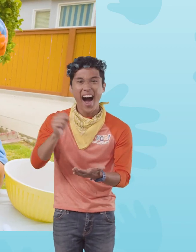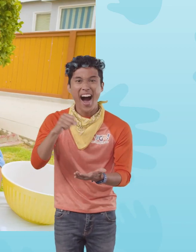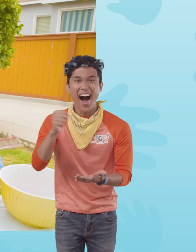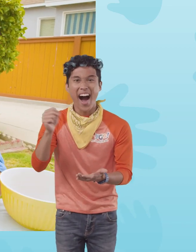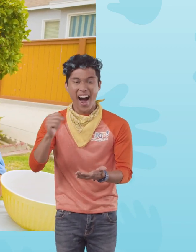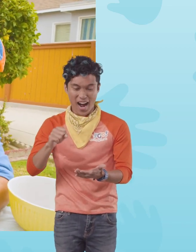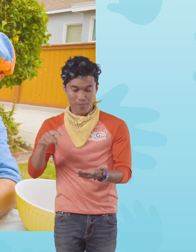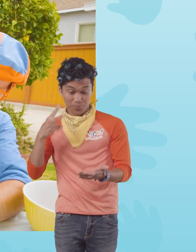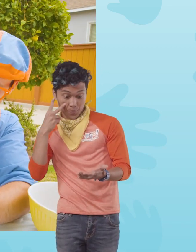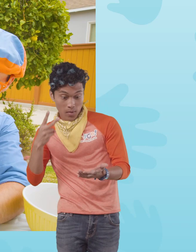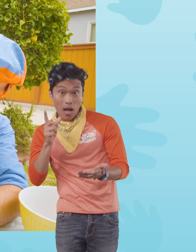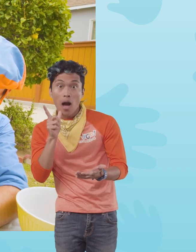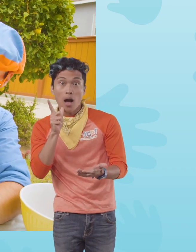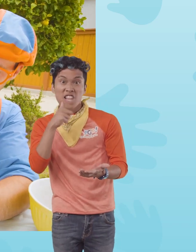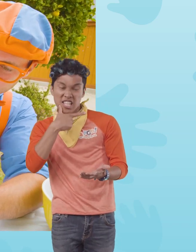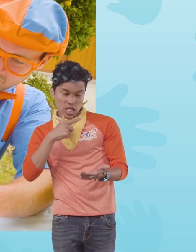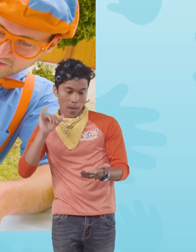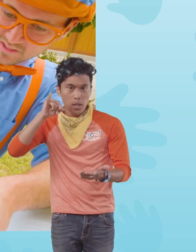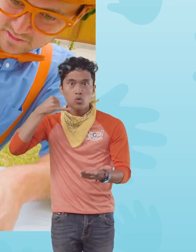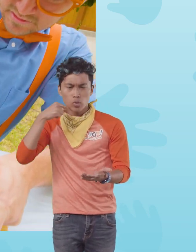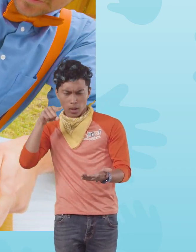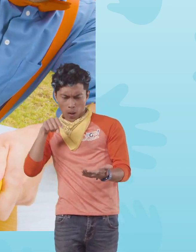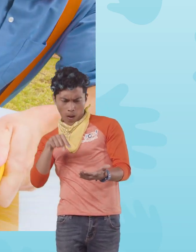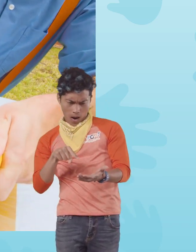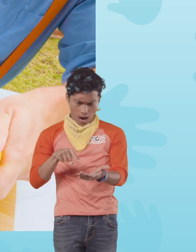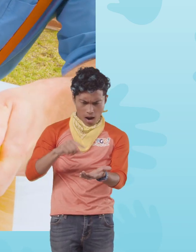Yeah, do you see all that lemon juice down there?